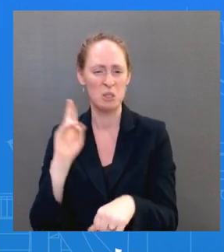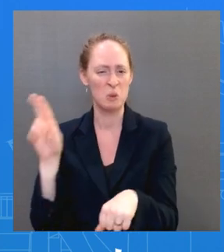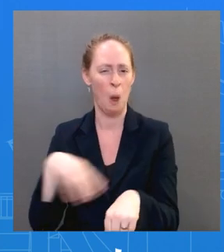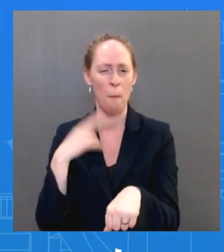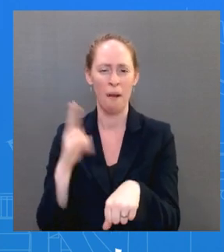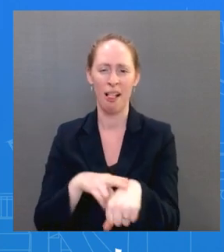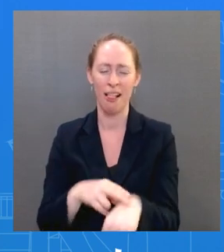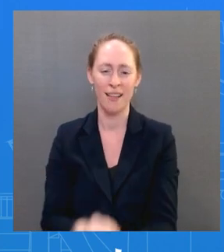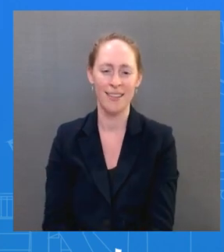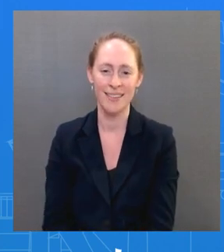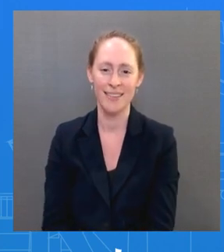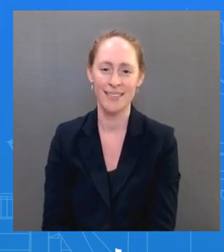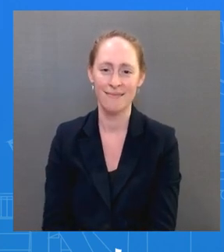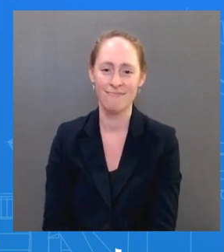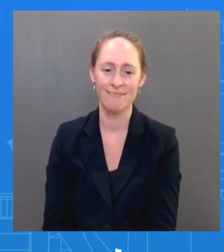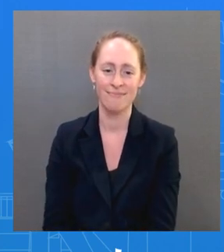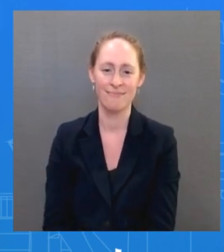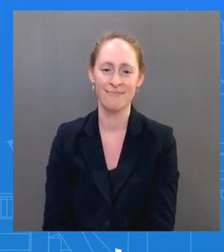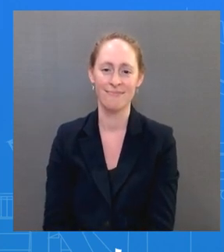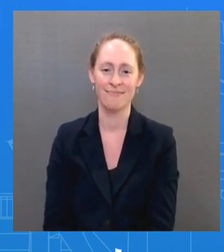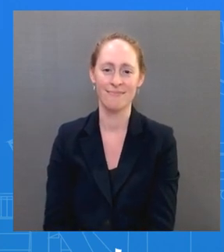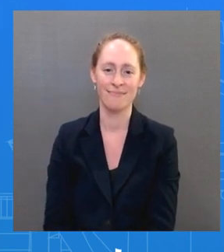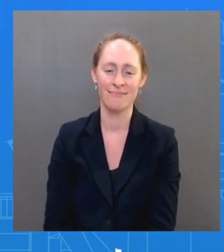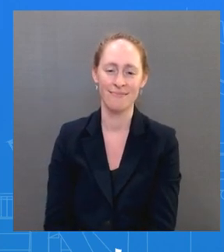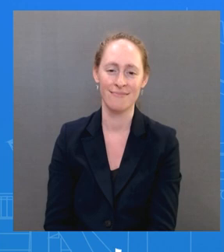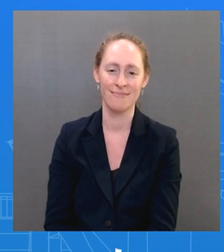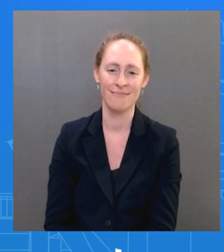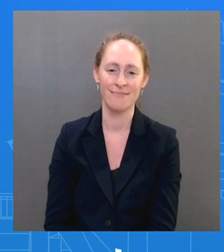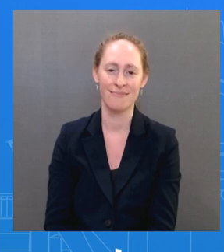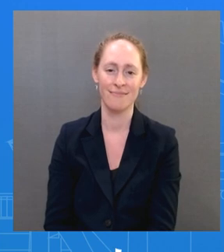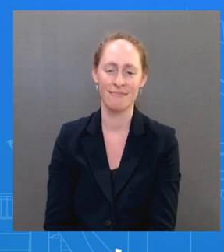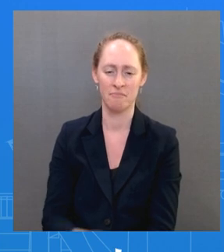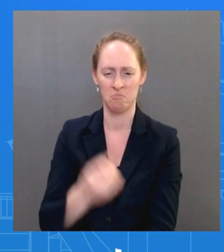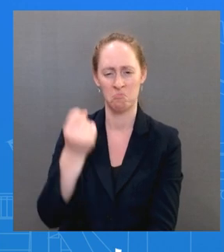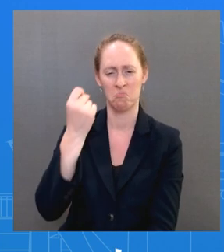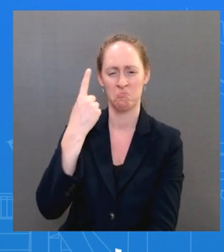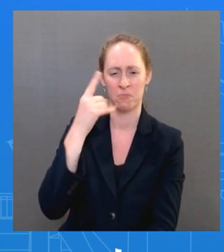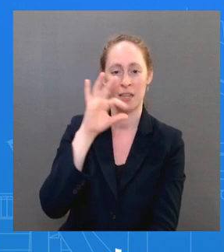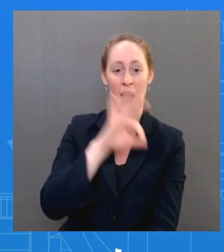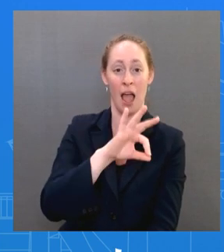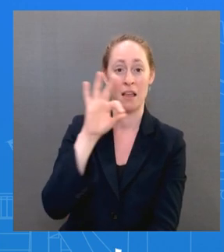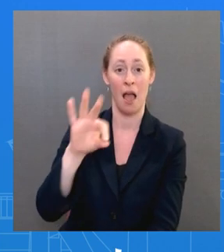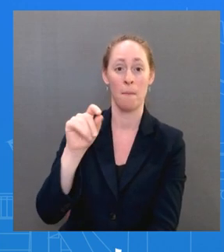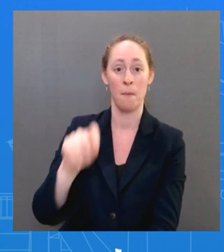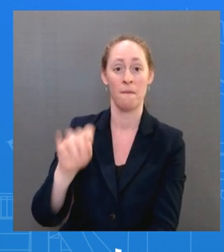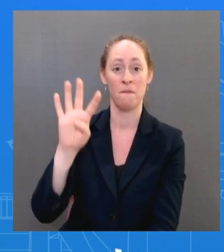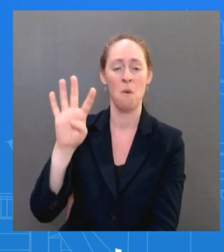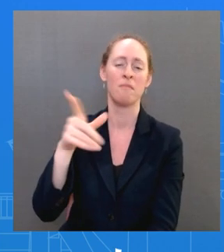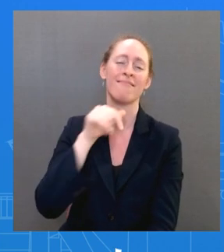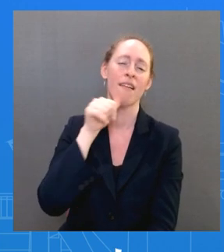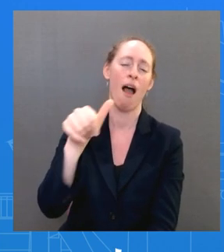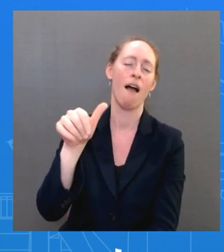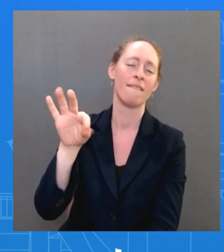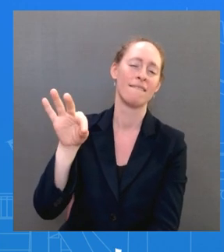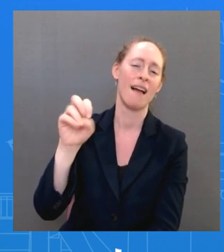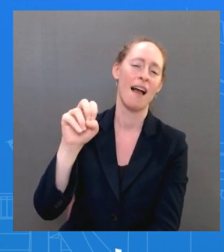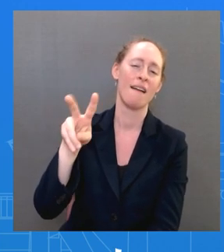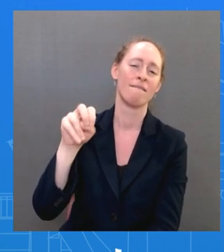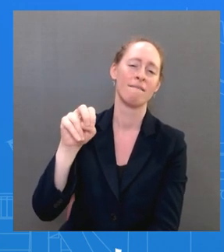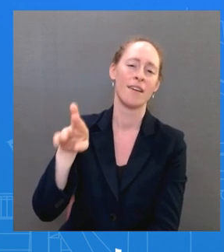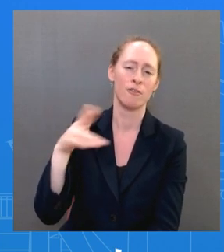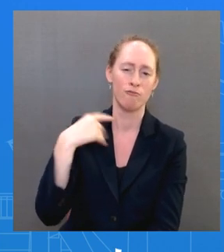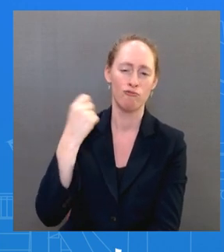isn't considered a fever based off CDC guidance, but Dr. O'Connor still said his temperature has remained normal since then, since he